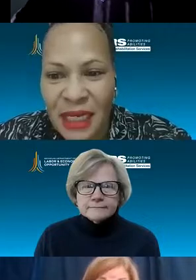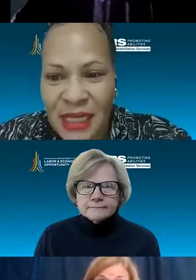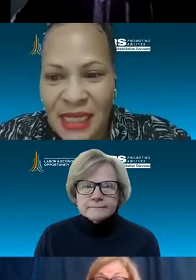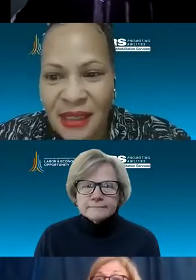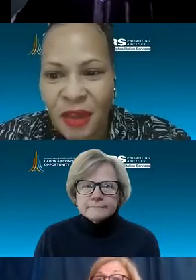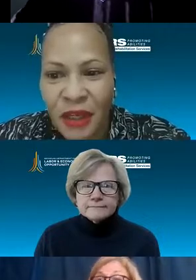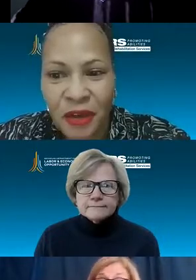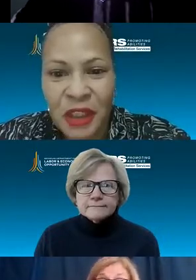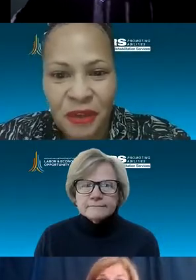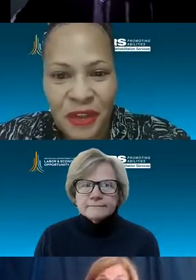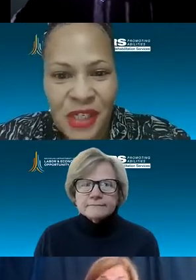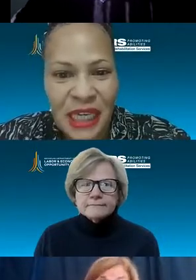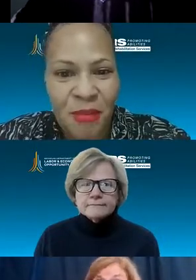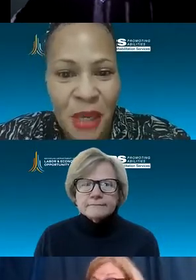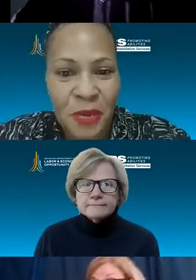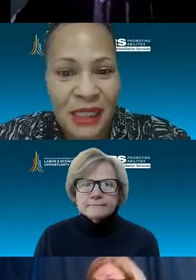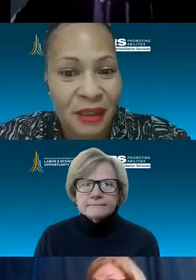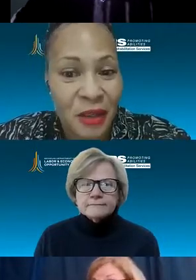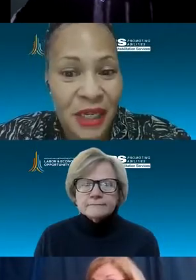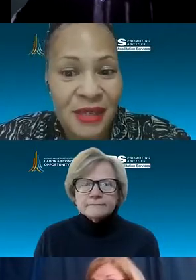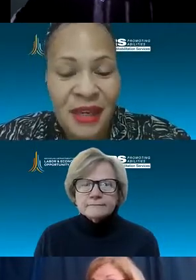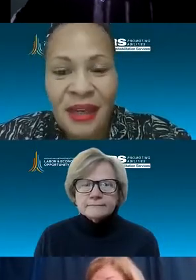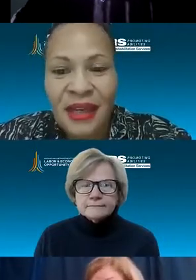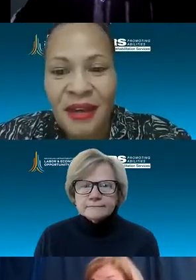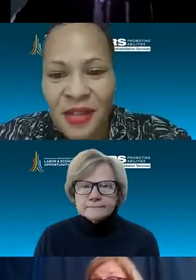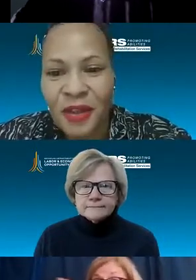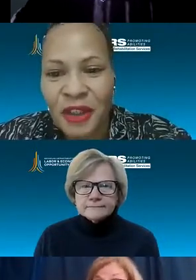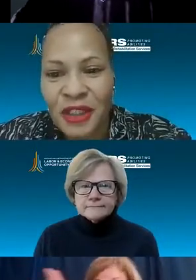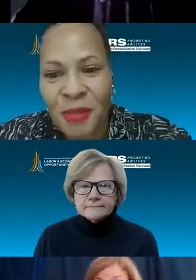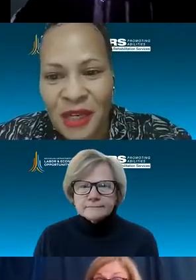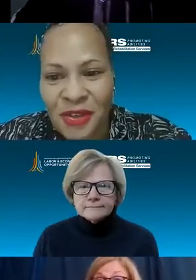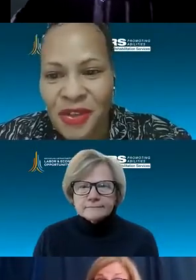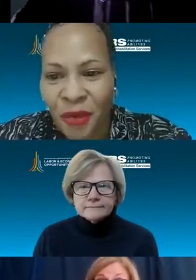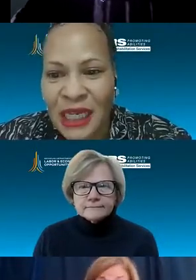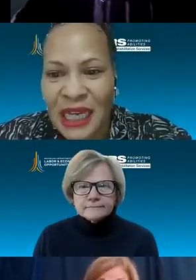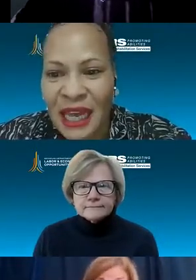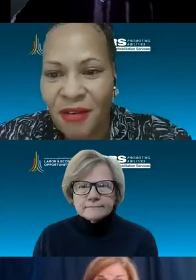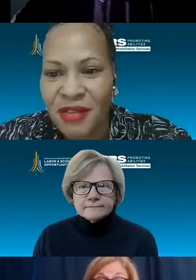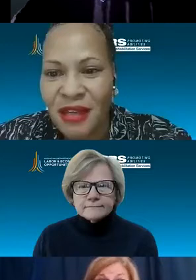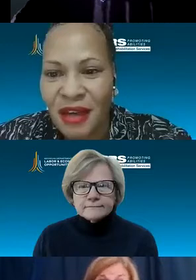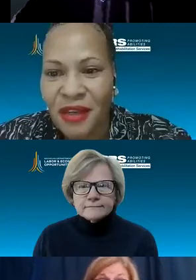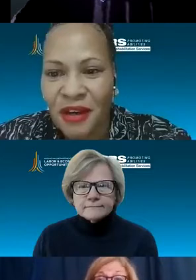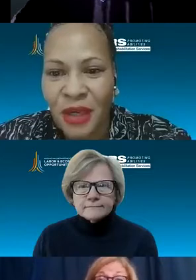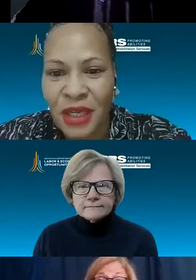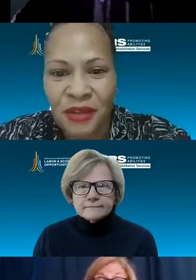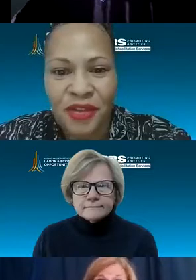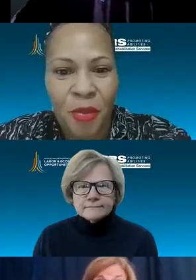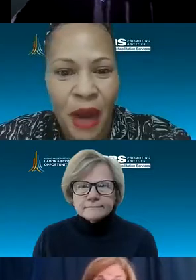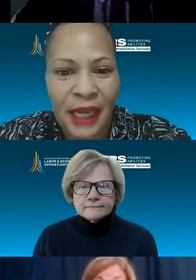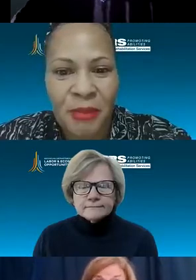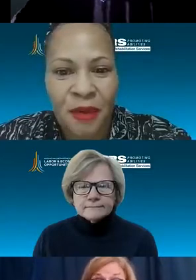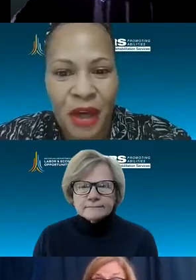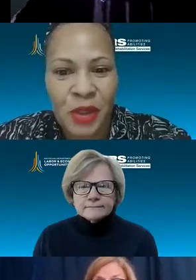of Medicine, Loyola University in Maywood, Illinois. He also earned his master's degree in health and healthcare research